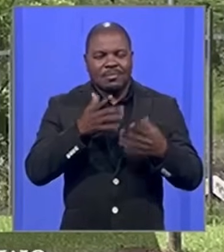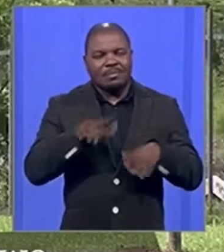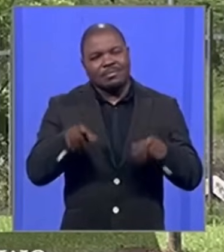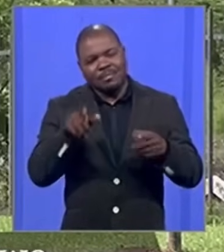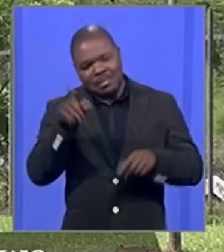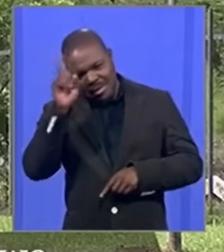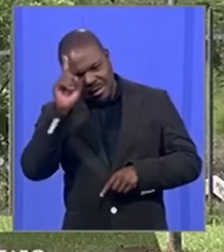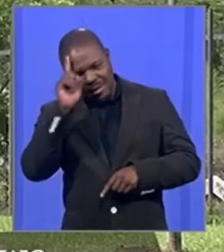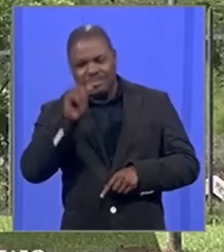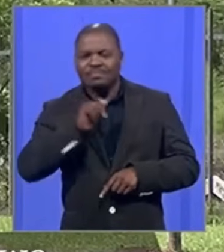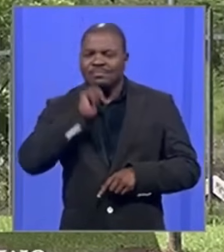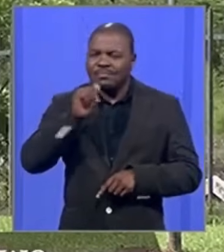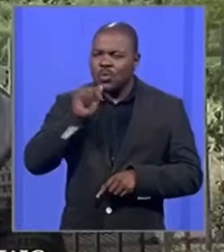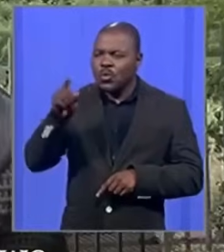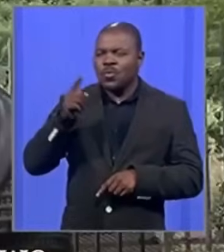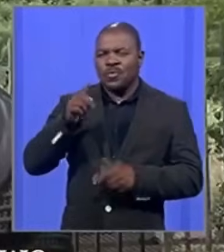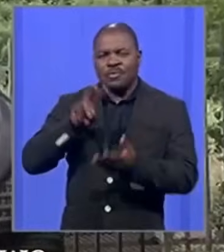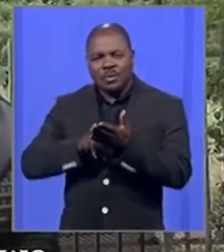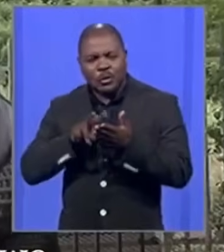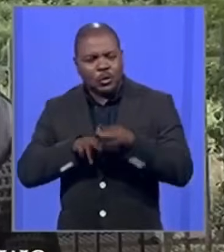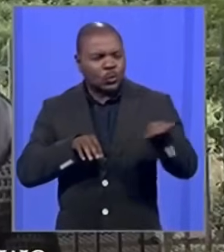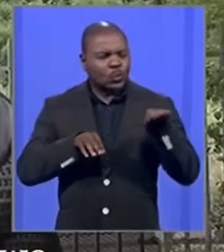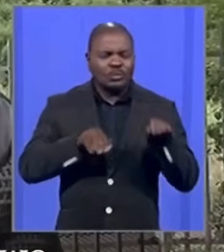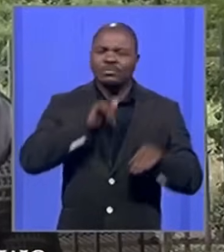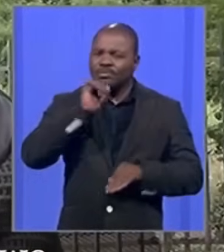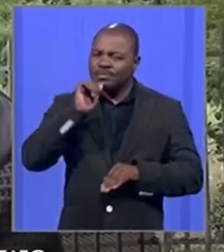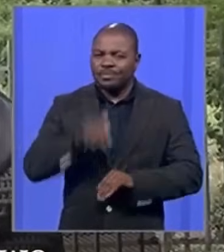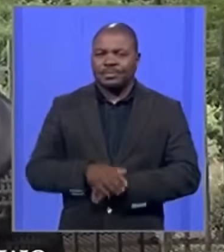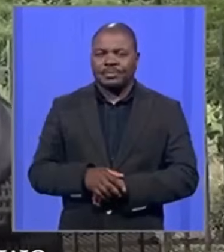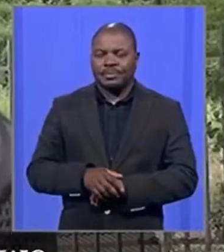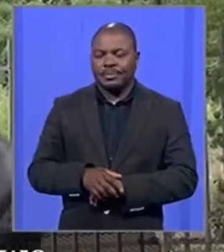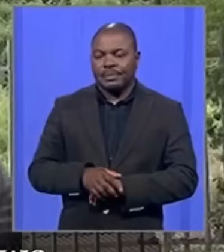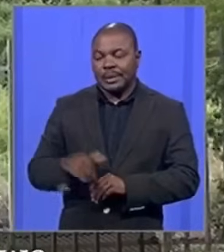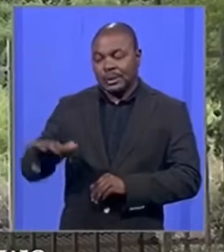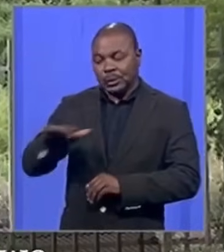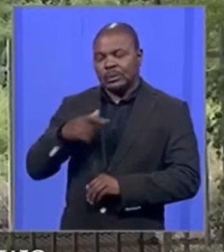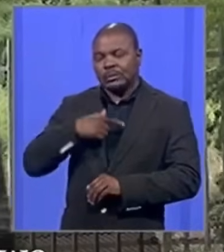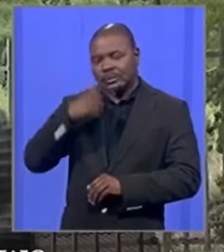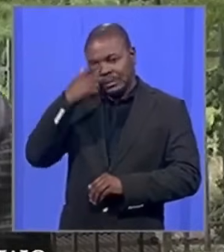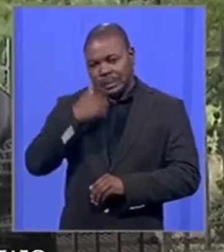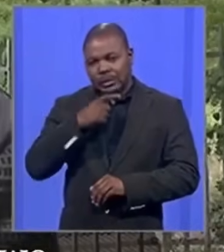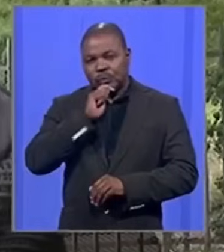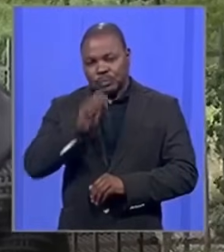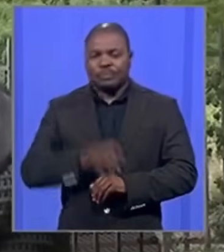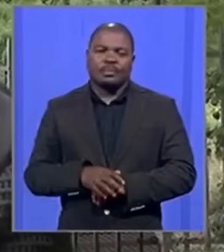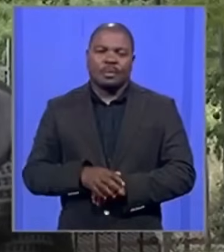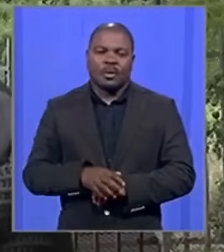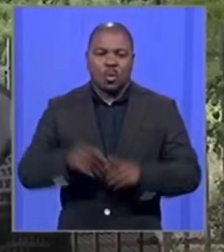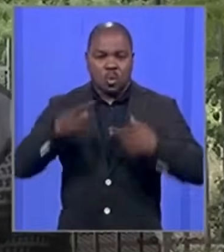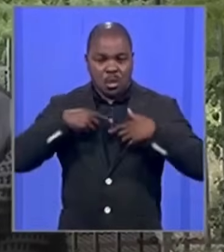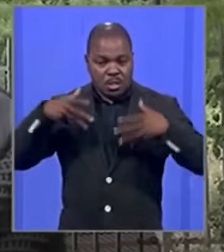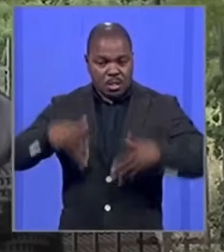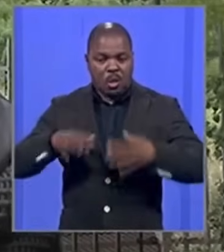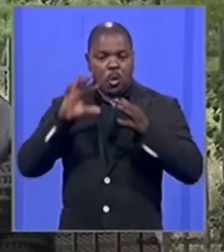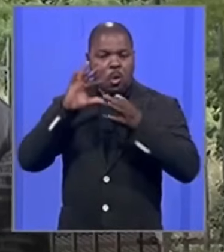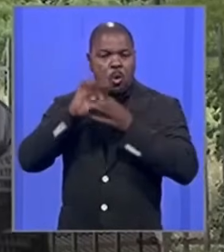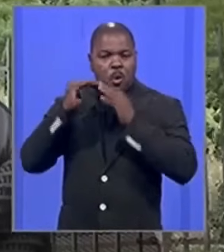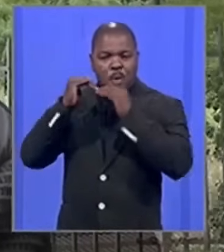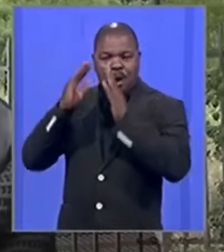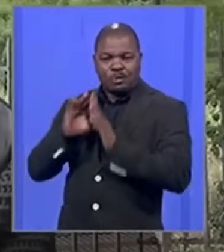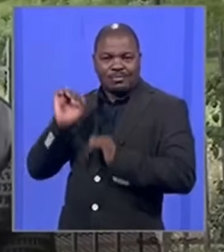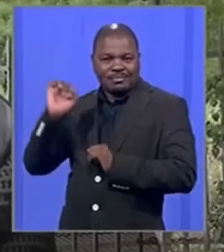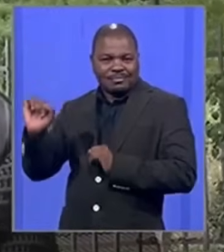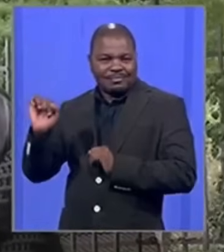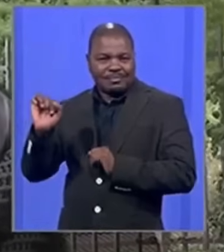if you are Venda, you are Zulu. It's a very sad situation. We are here at his house with